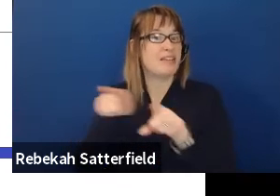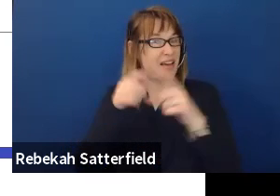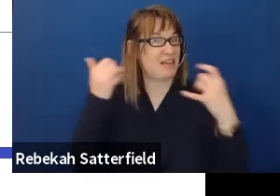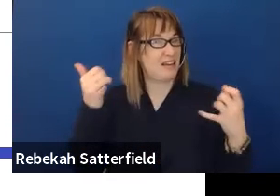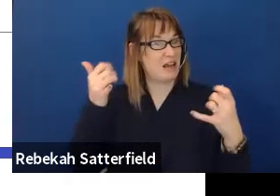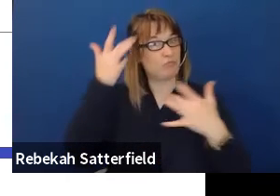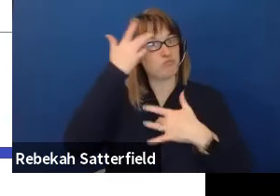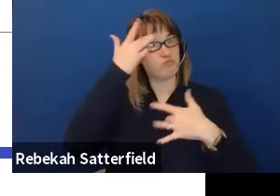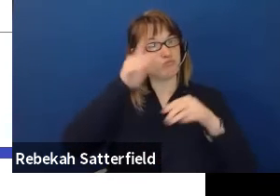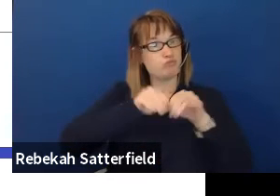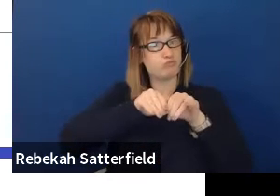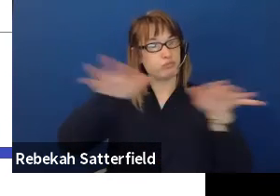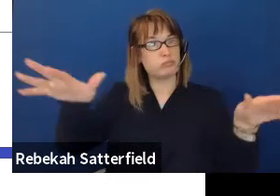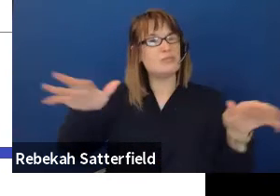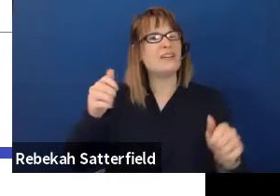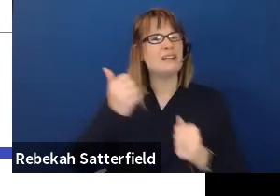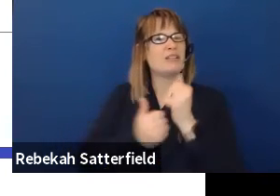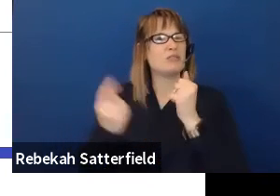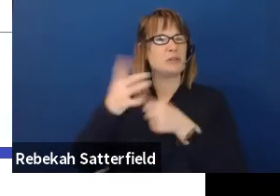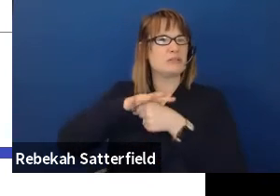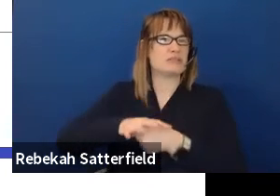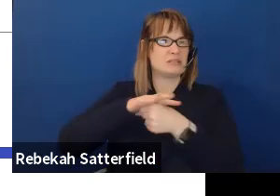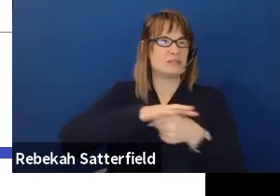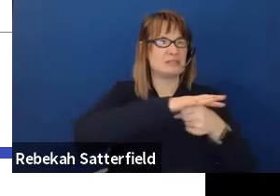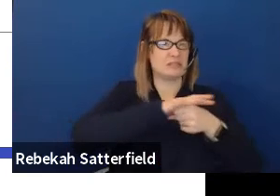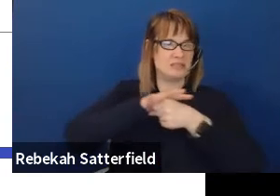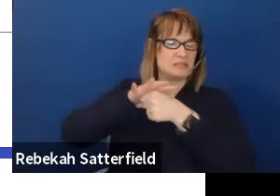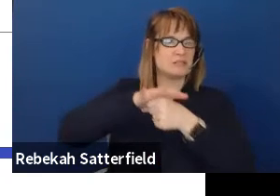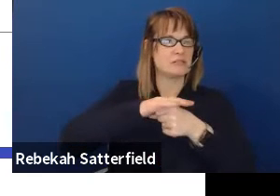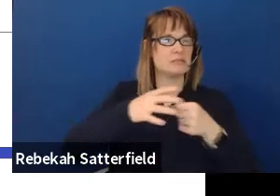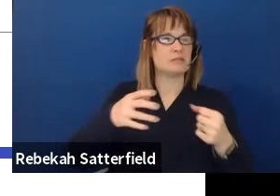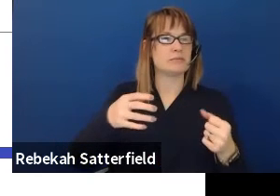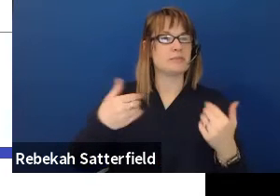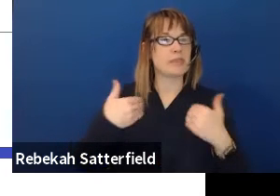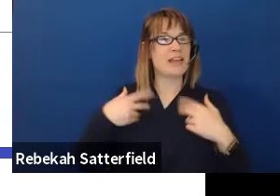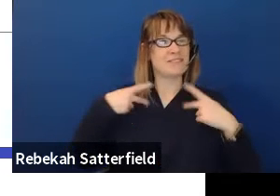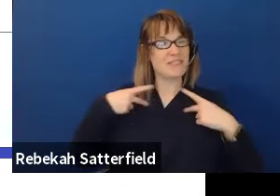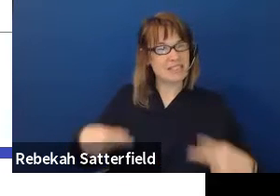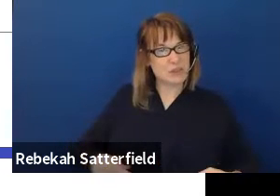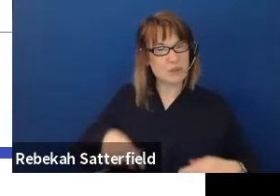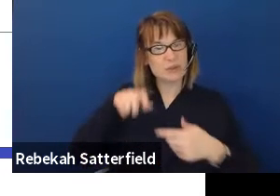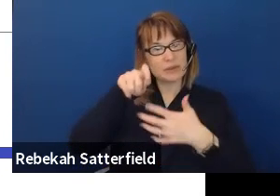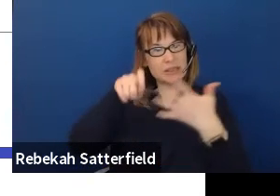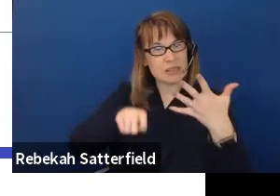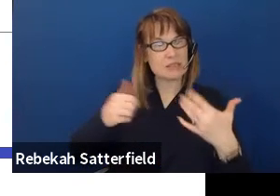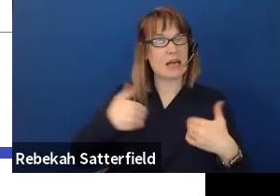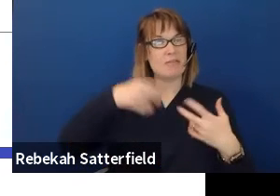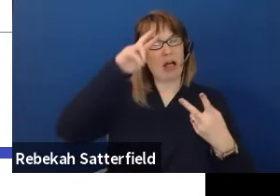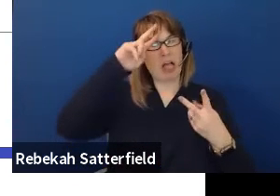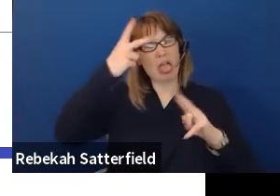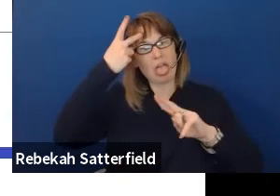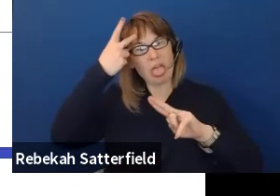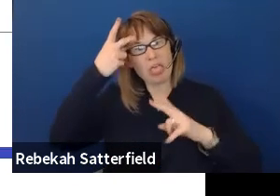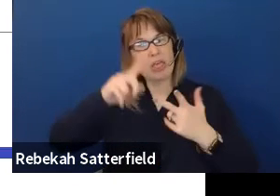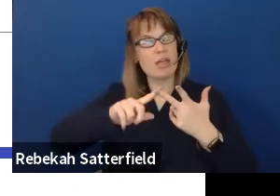stressful interactions for all parties. There's physical demands, there misunderstandings,